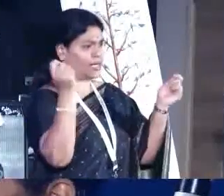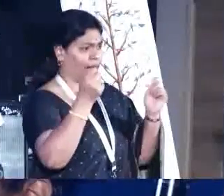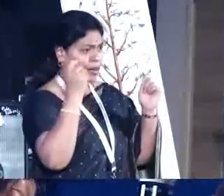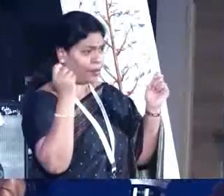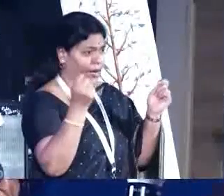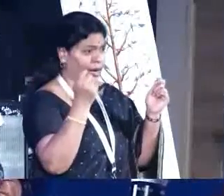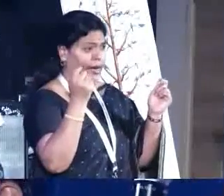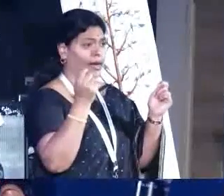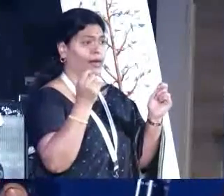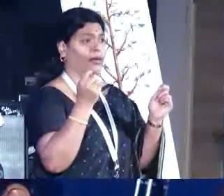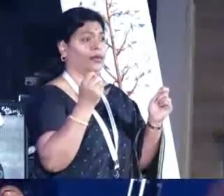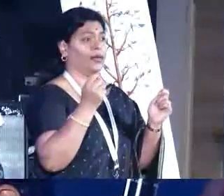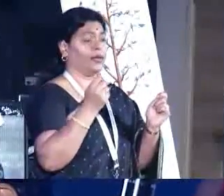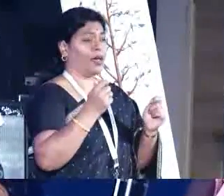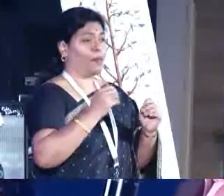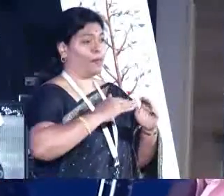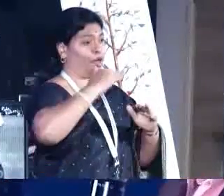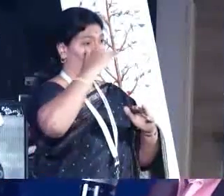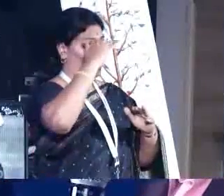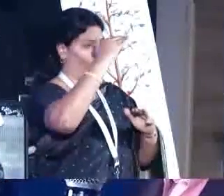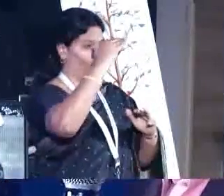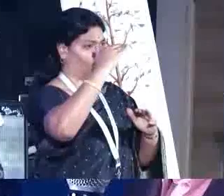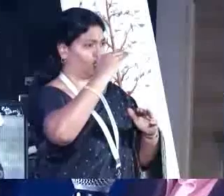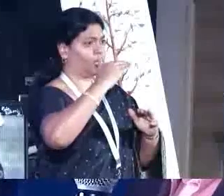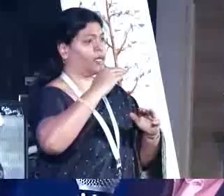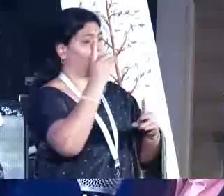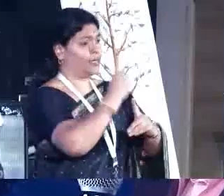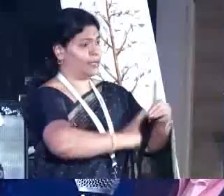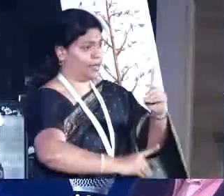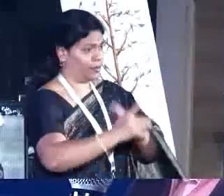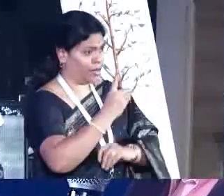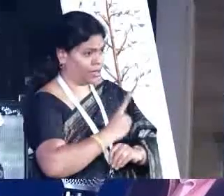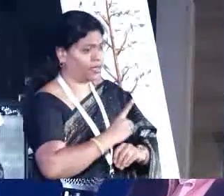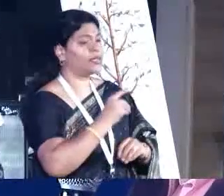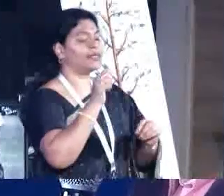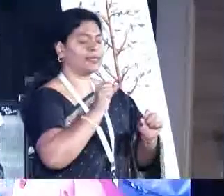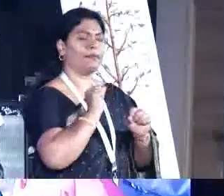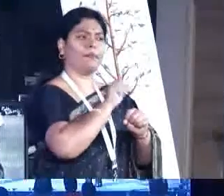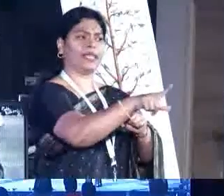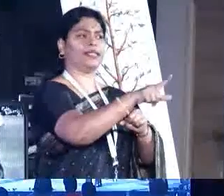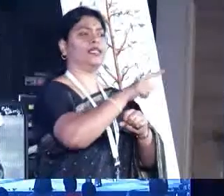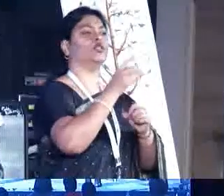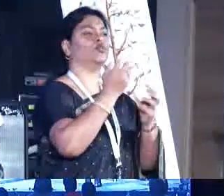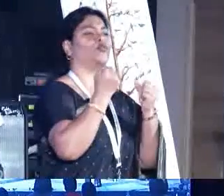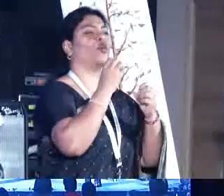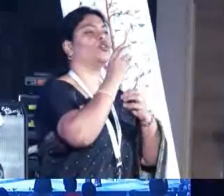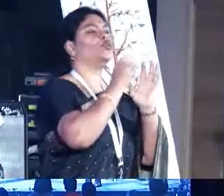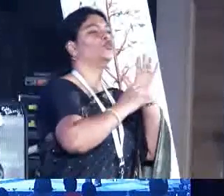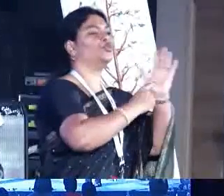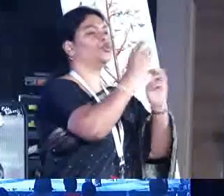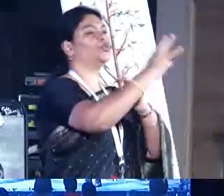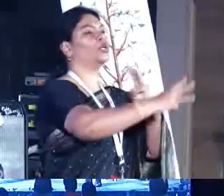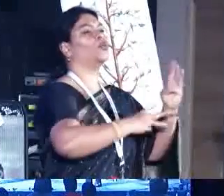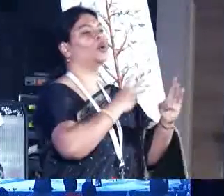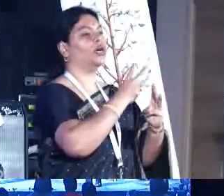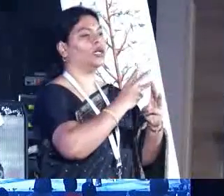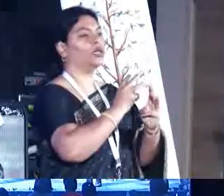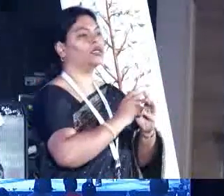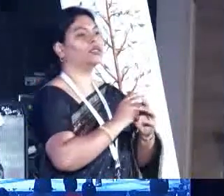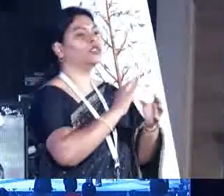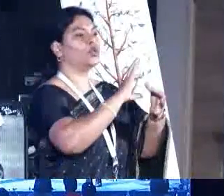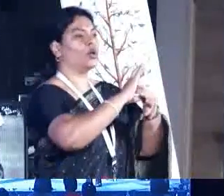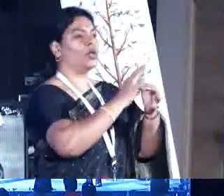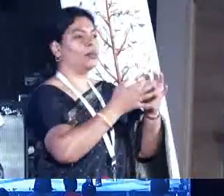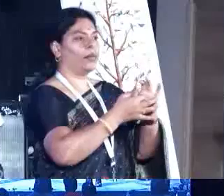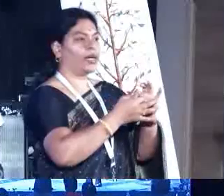beyond labels. So that's the message we wanted to send to the world, and the Olympic Committee felt that is